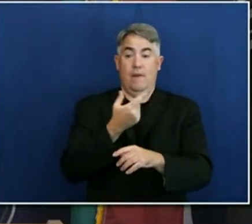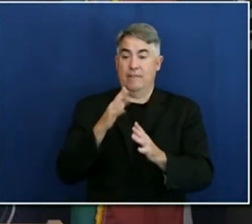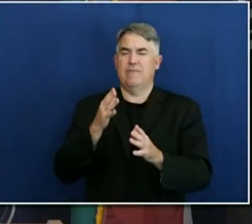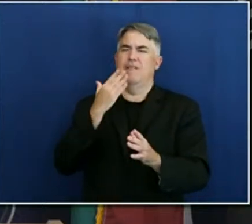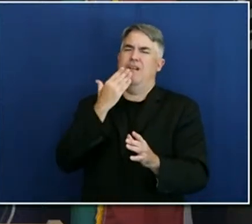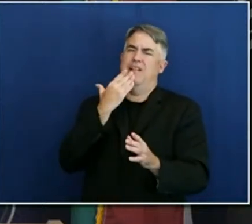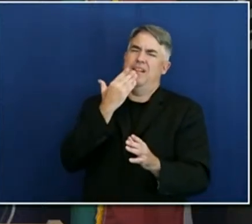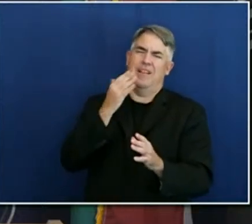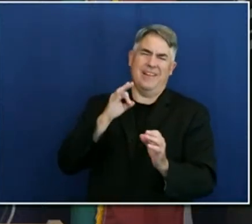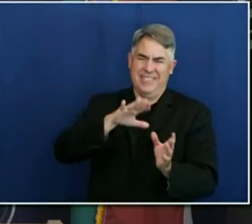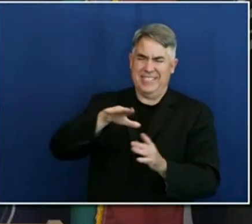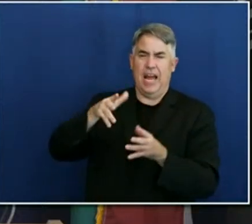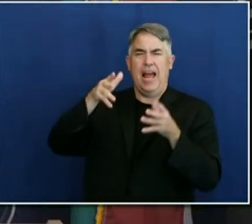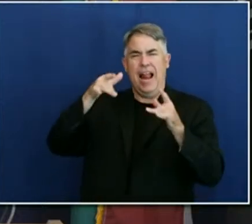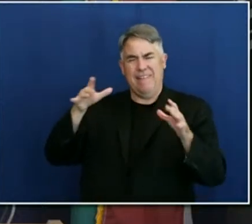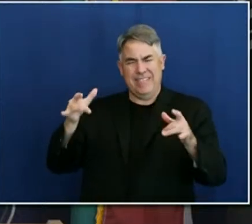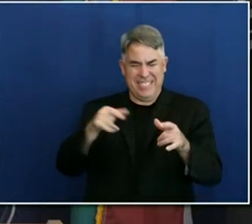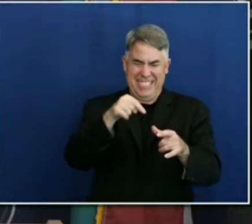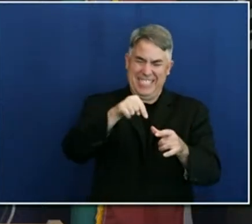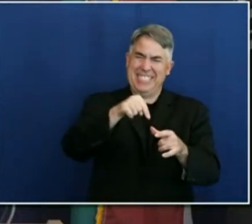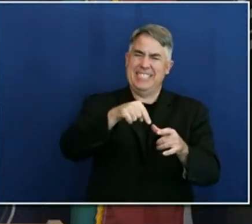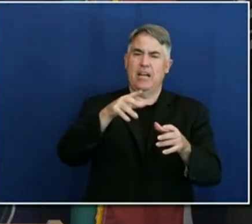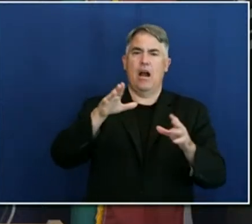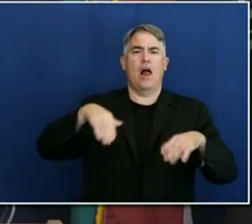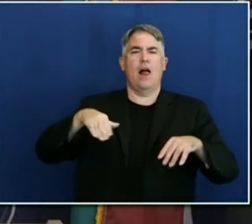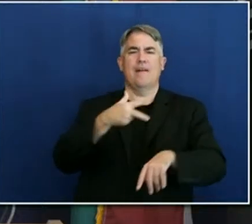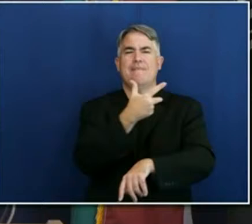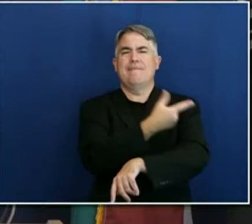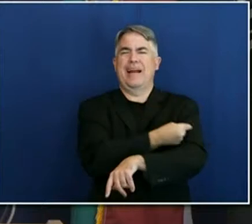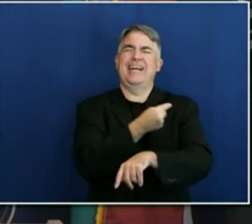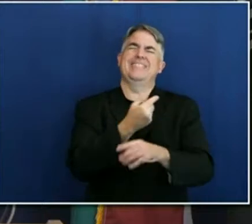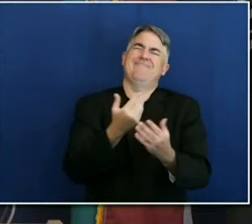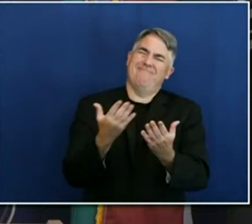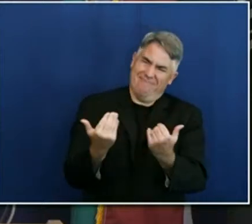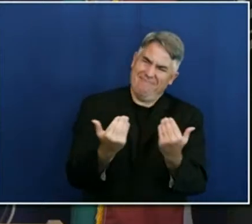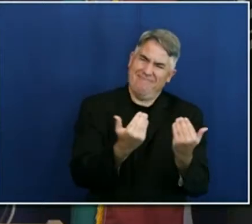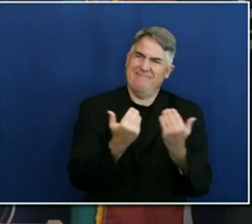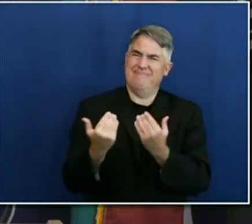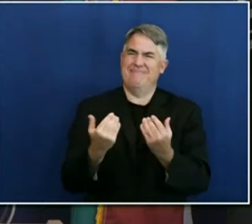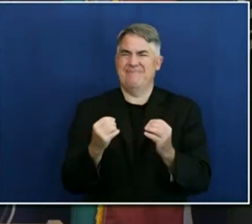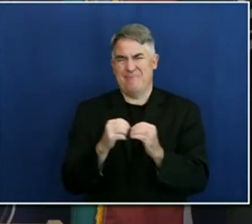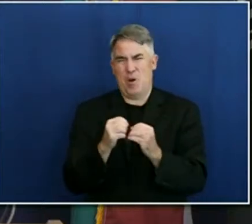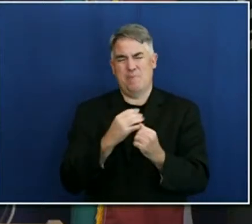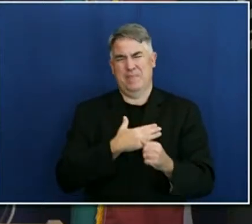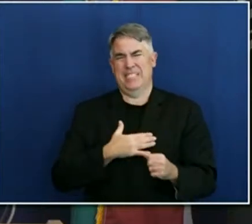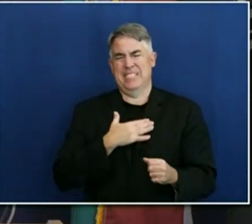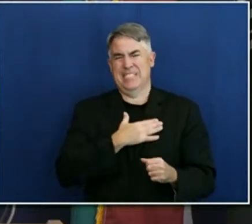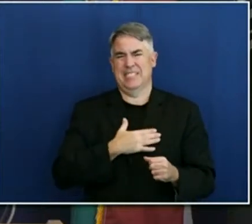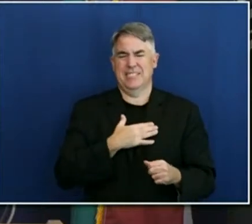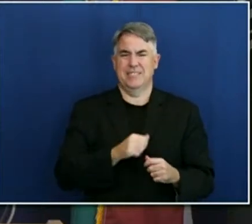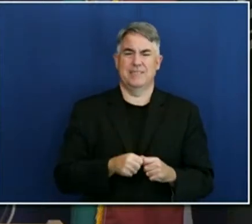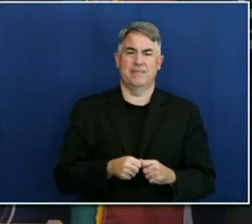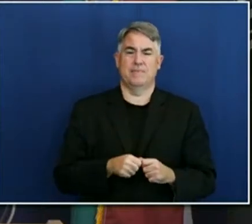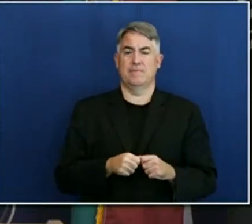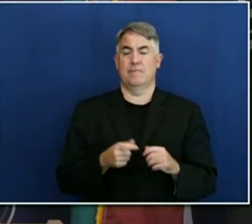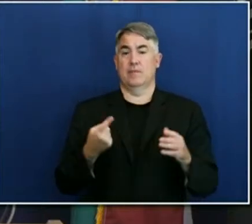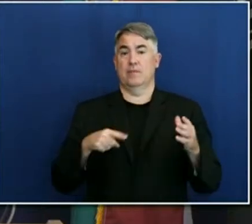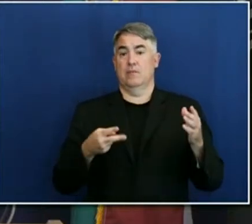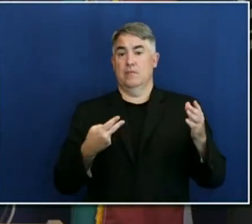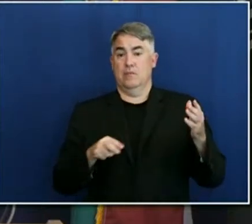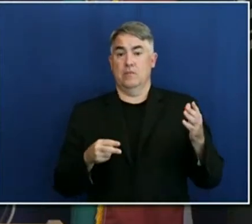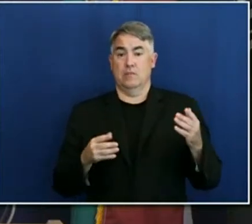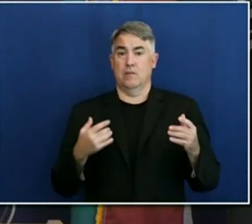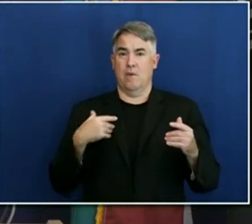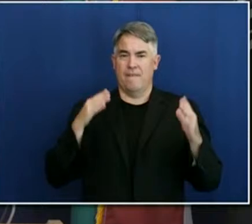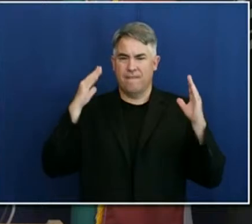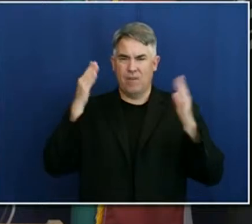to make it a little bit easier to access. And all of these efforts, again, will unfold in the coming weeks and coming months